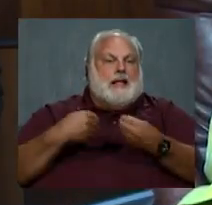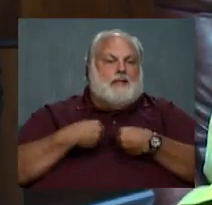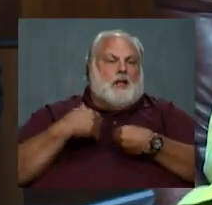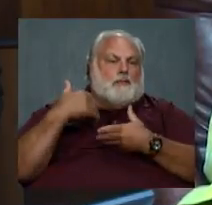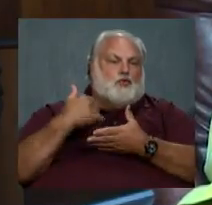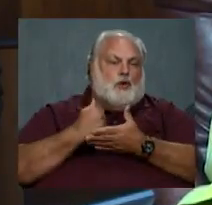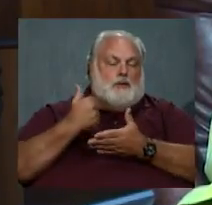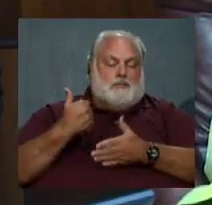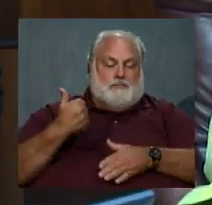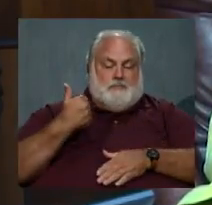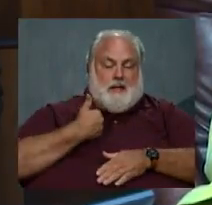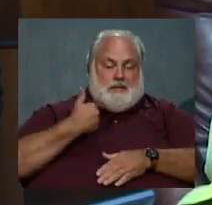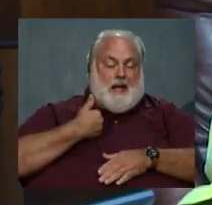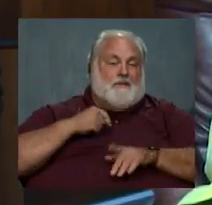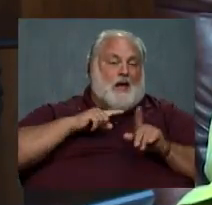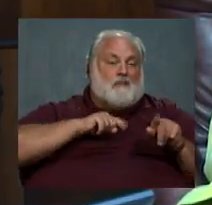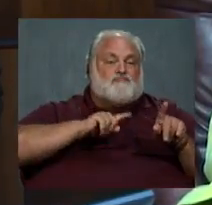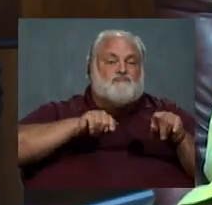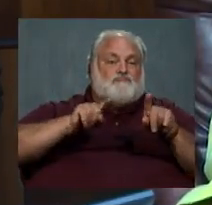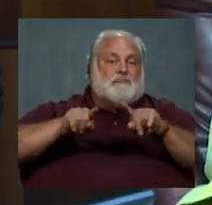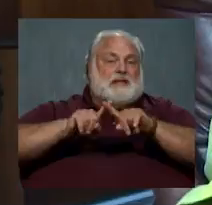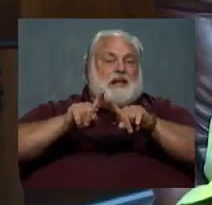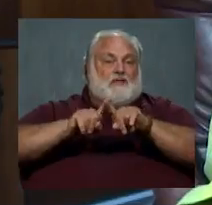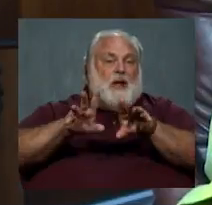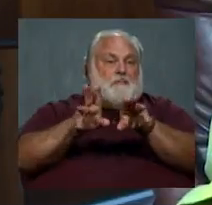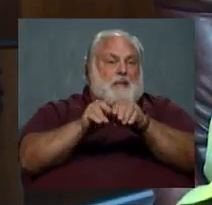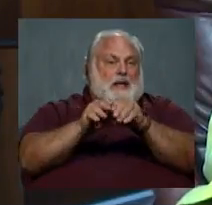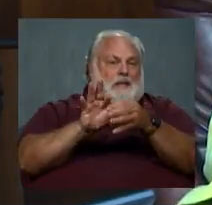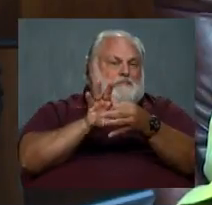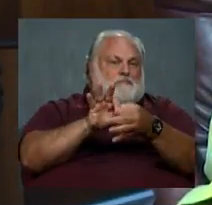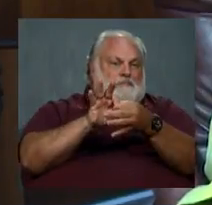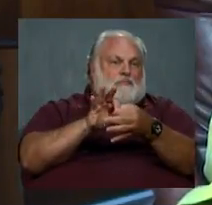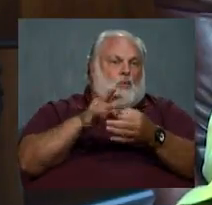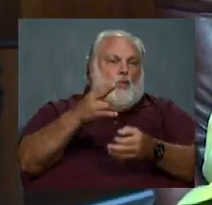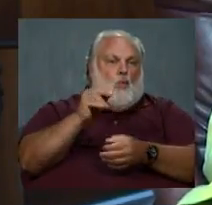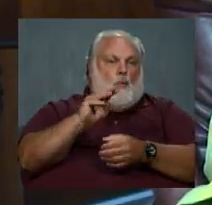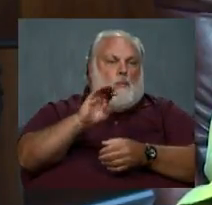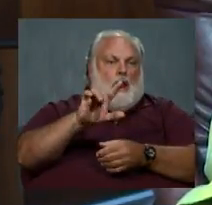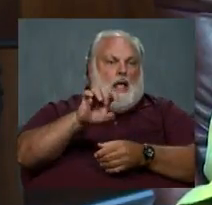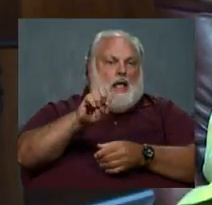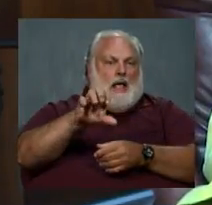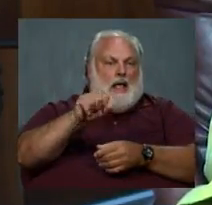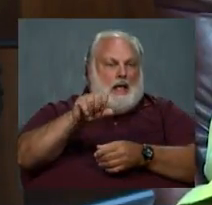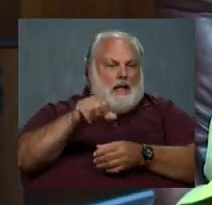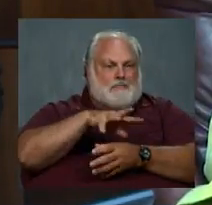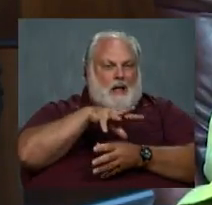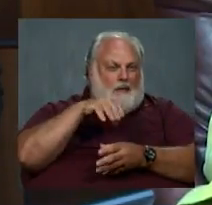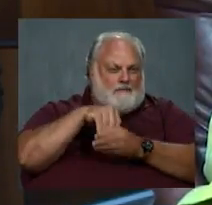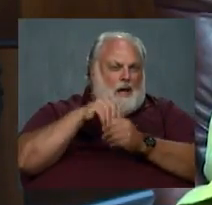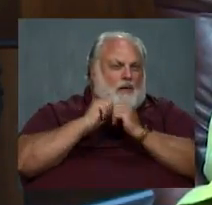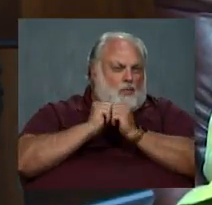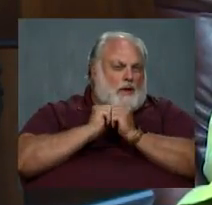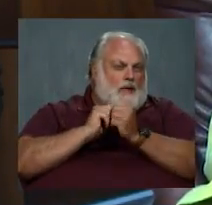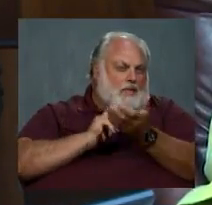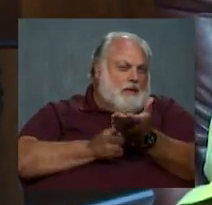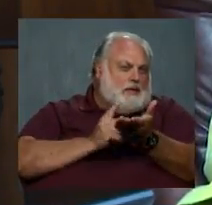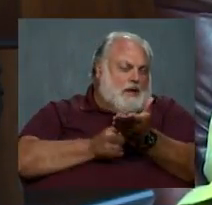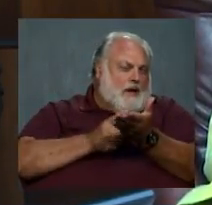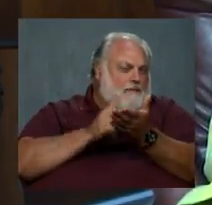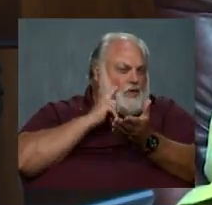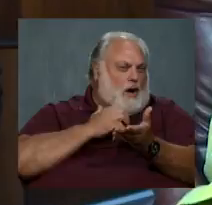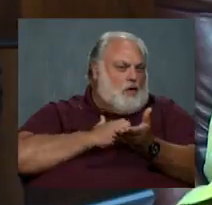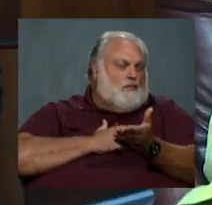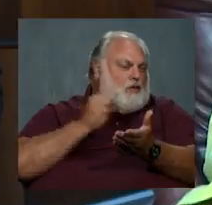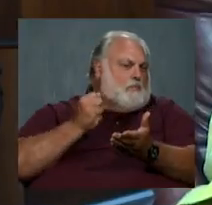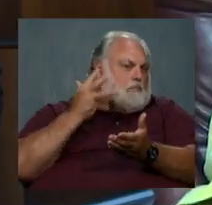I've gone to Homeless Coalition meetings. I've gone to a lot of meetings and been involved in the issue of hunger for